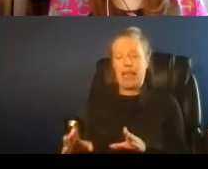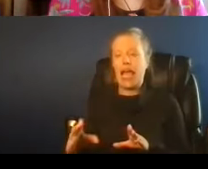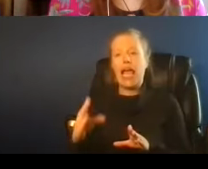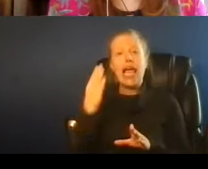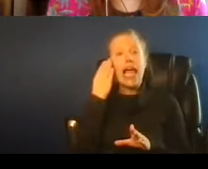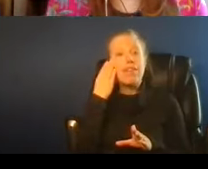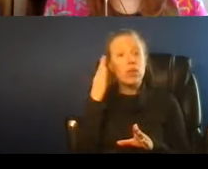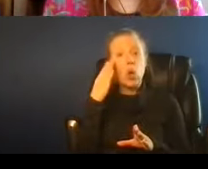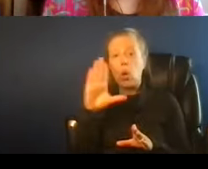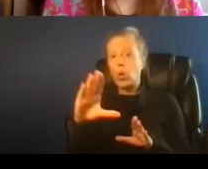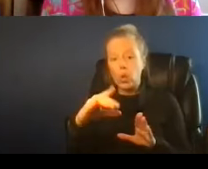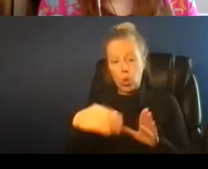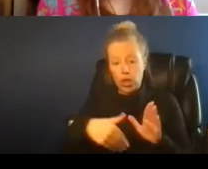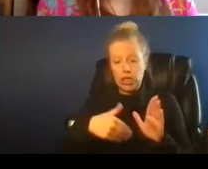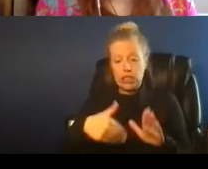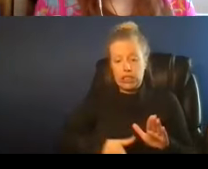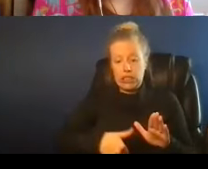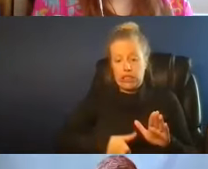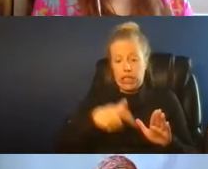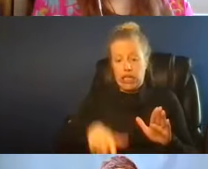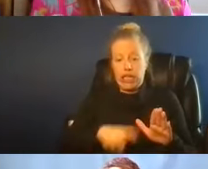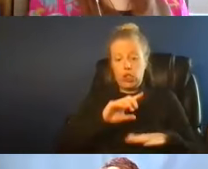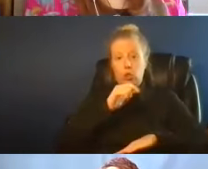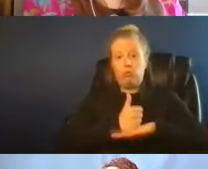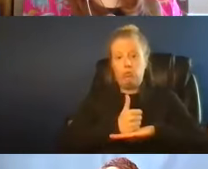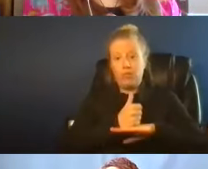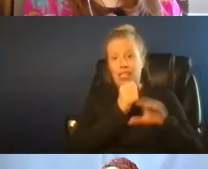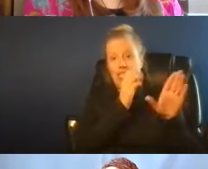know the signs that are telling you you need your safety plan, right?